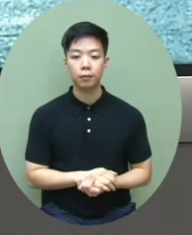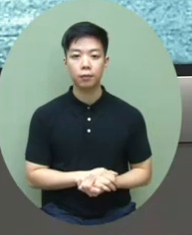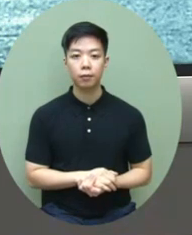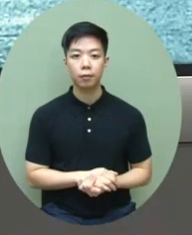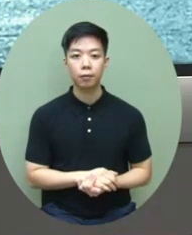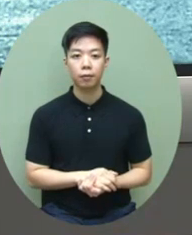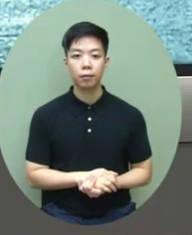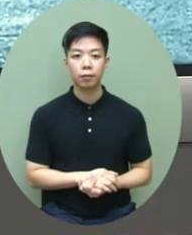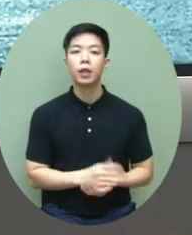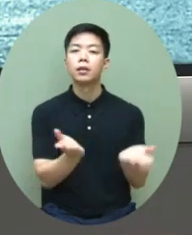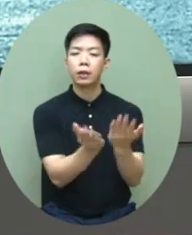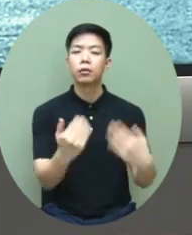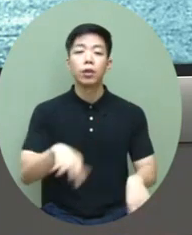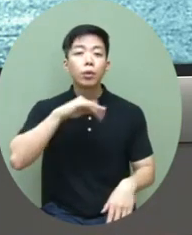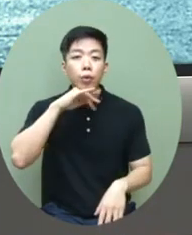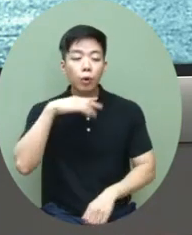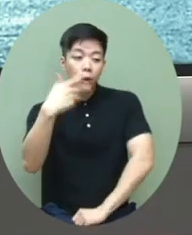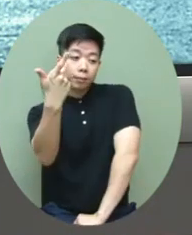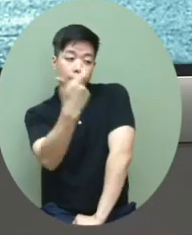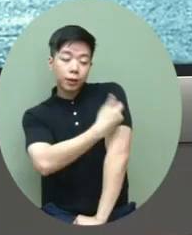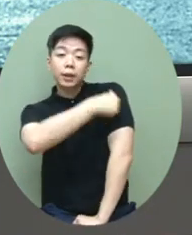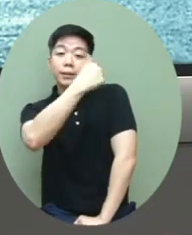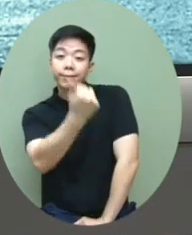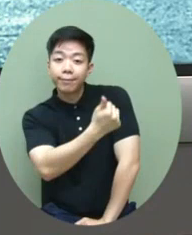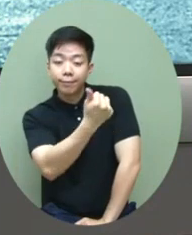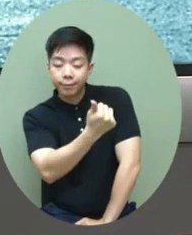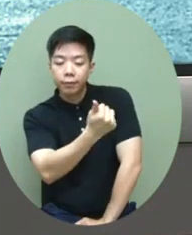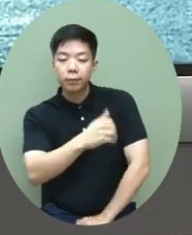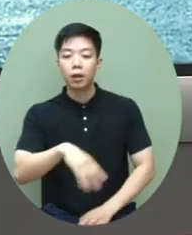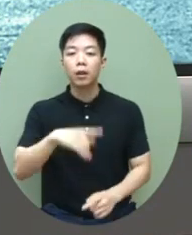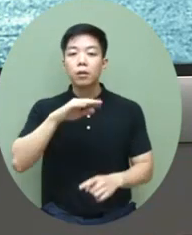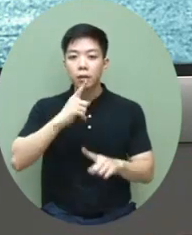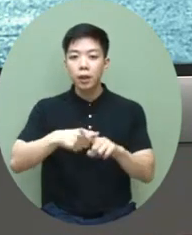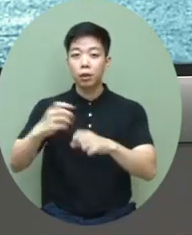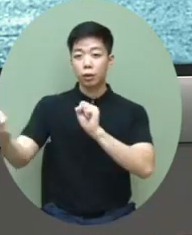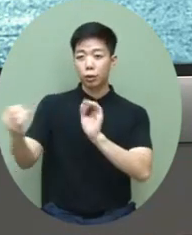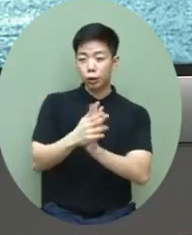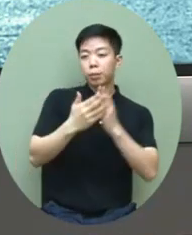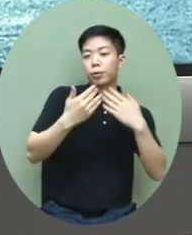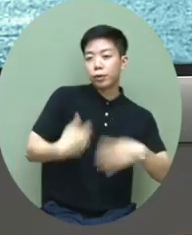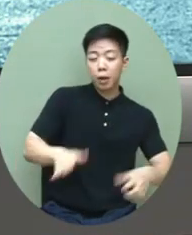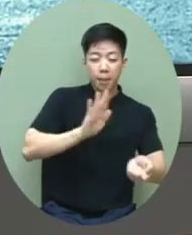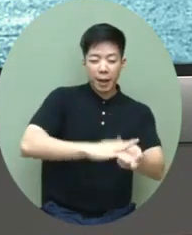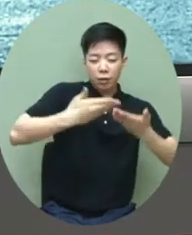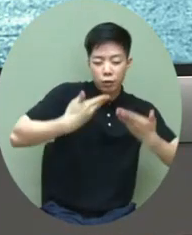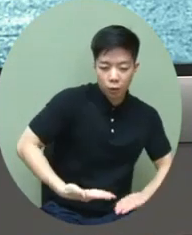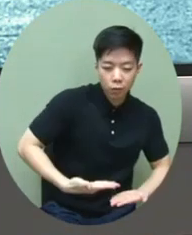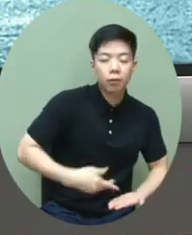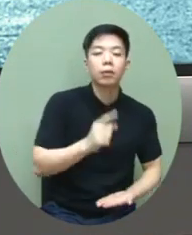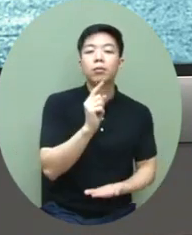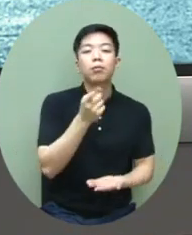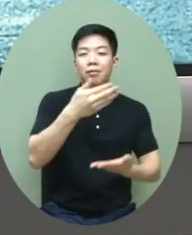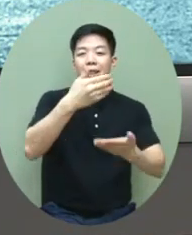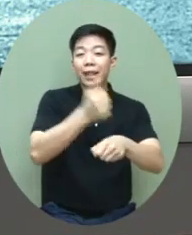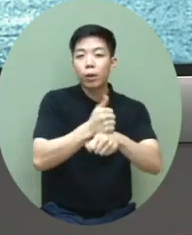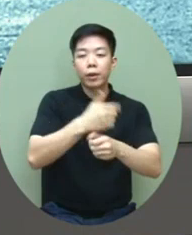less serious condition. So I want to appeal to the public, please bring your child to have the